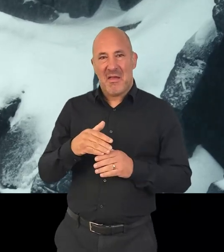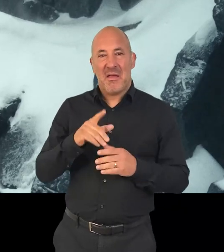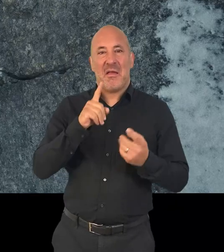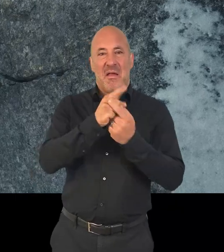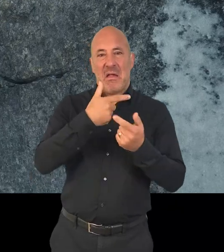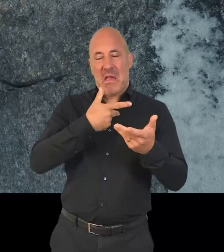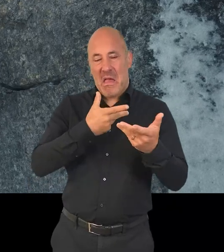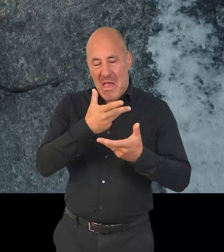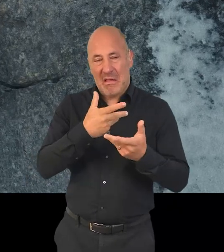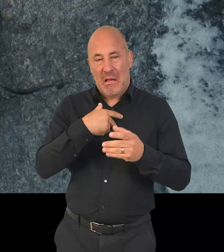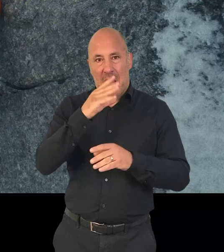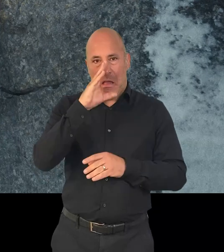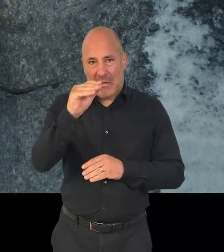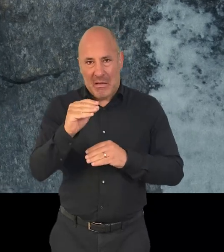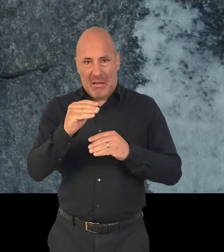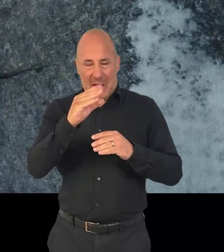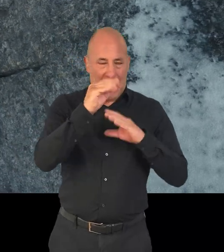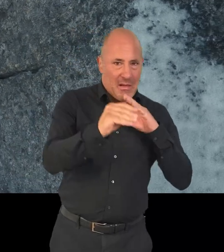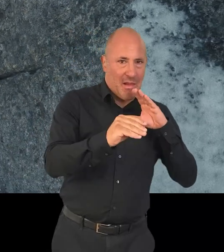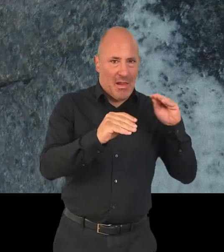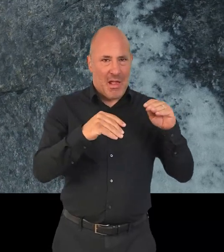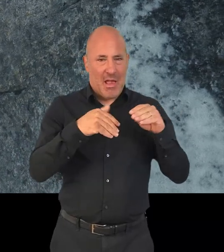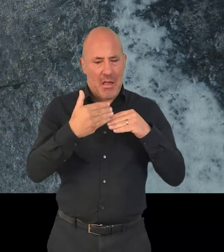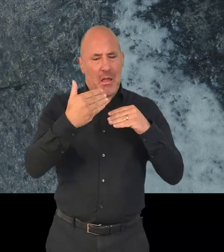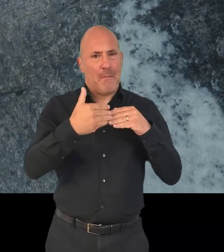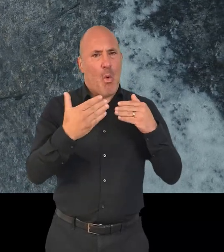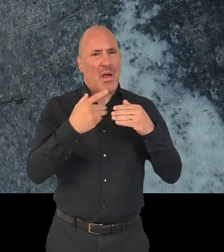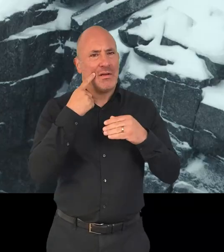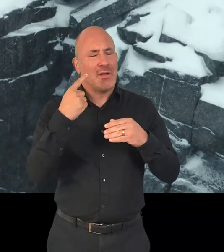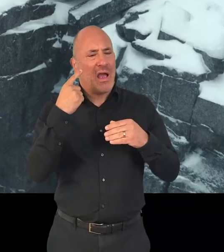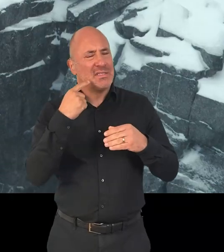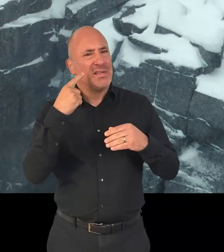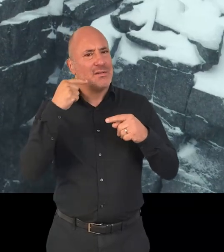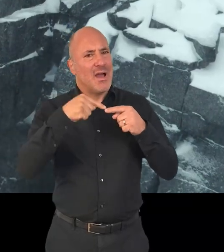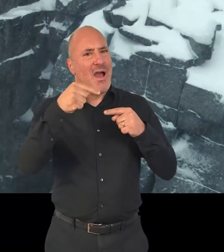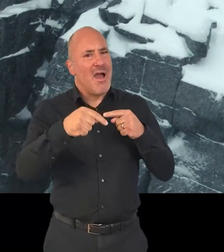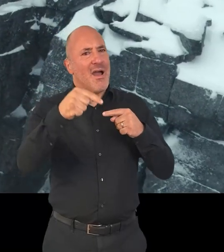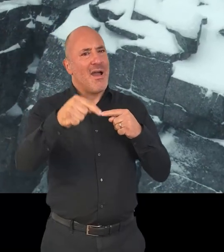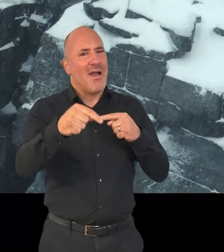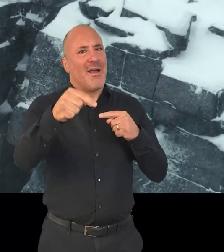Every time I've had that conversation with people, telling people, it's become easier and easier to have it every time.